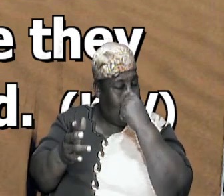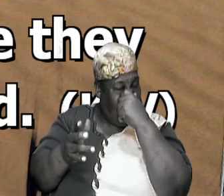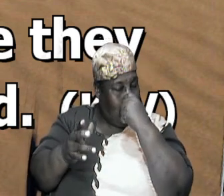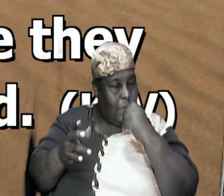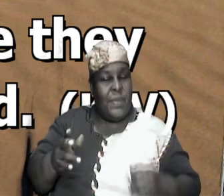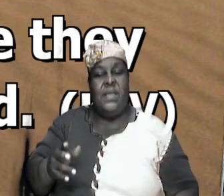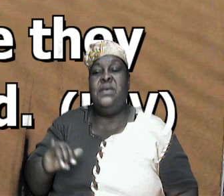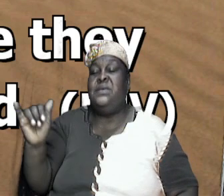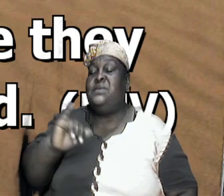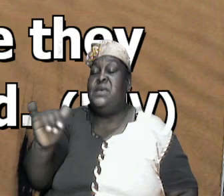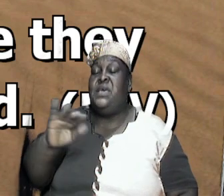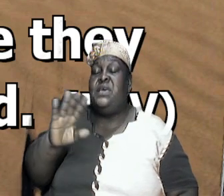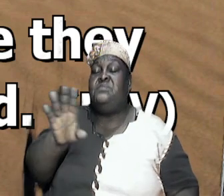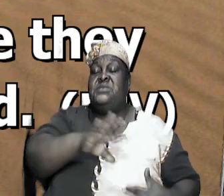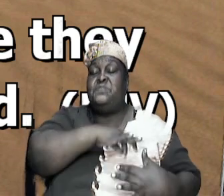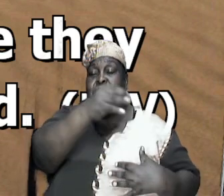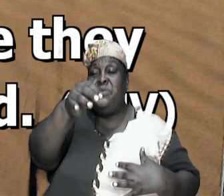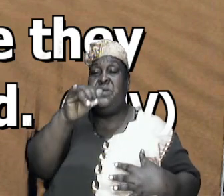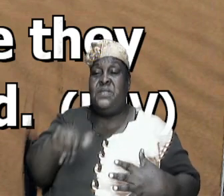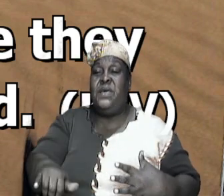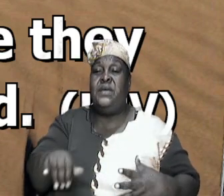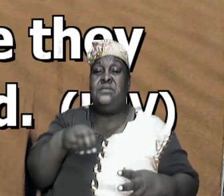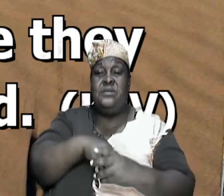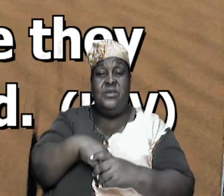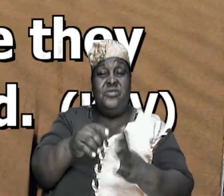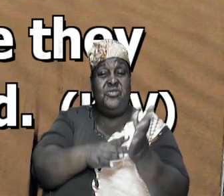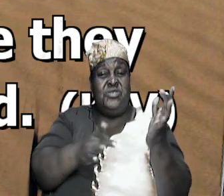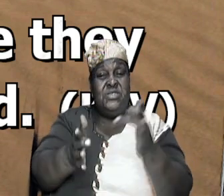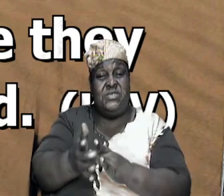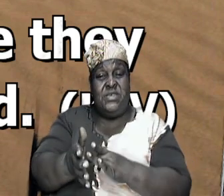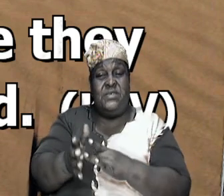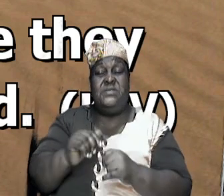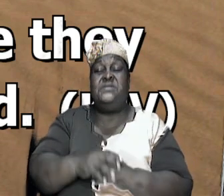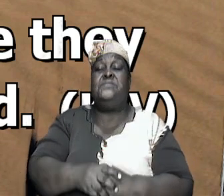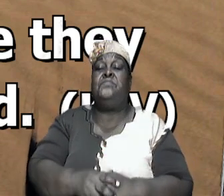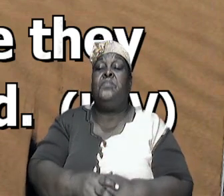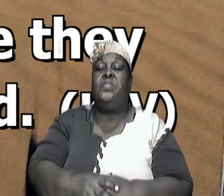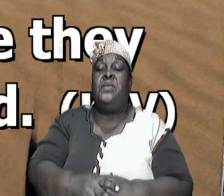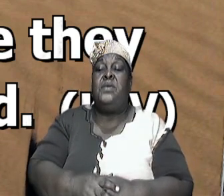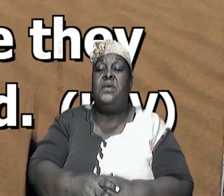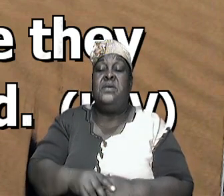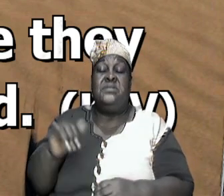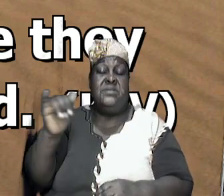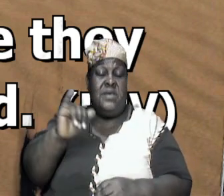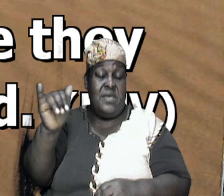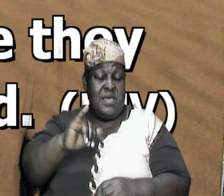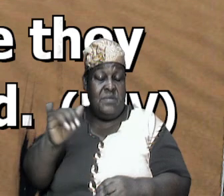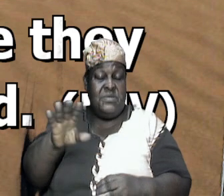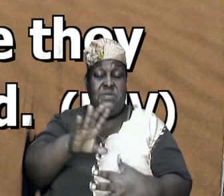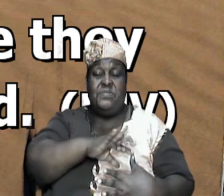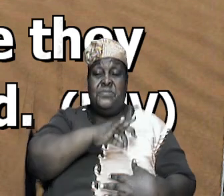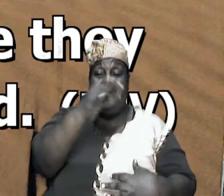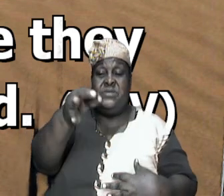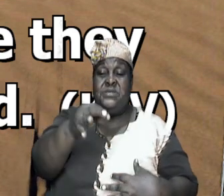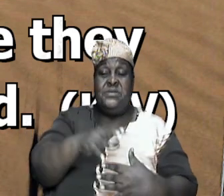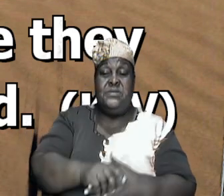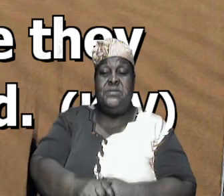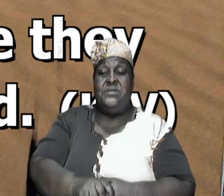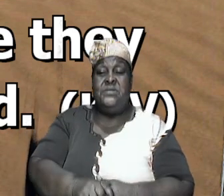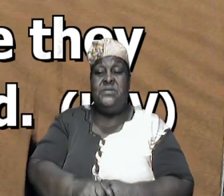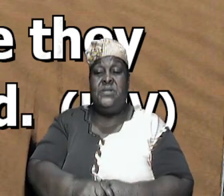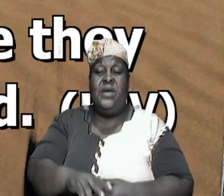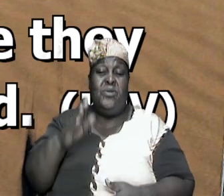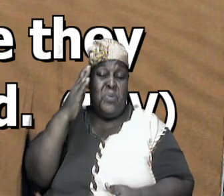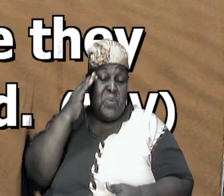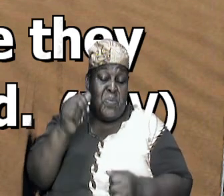with this. It's the same Spirit that was in Christ Jesus. It is the same Spirit that